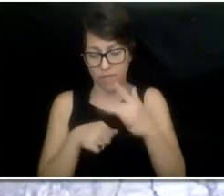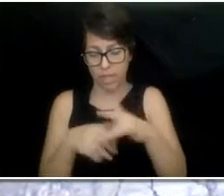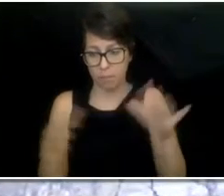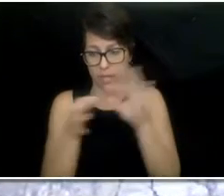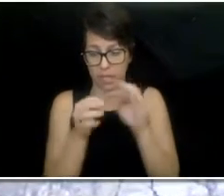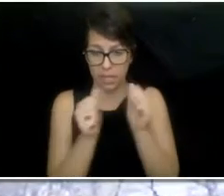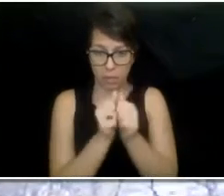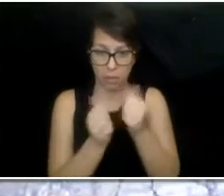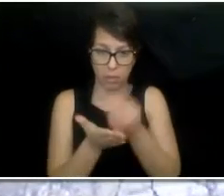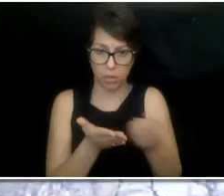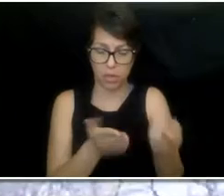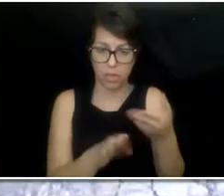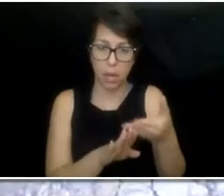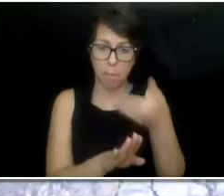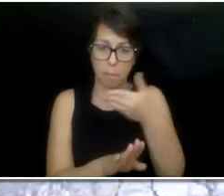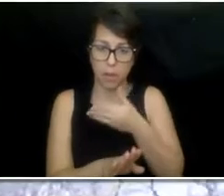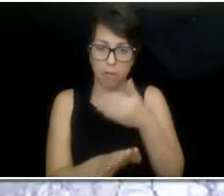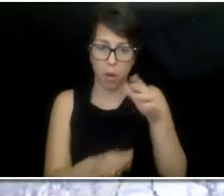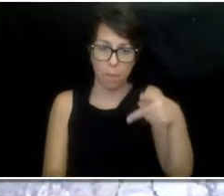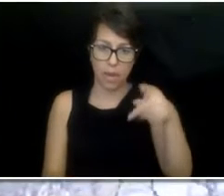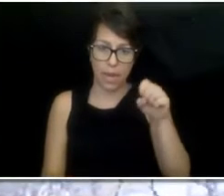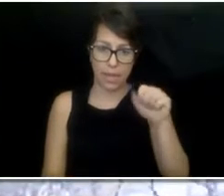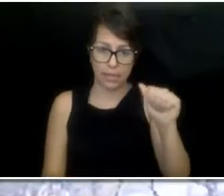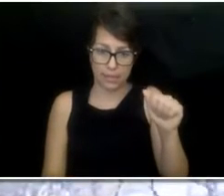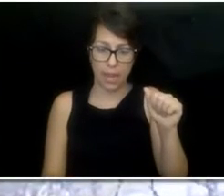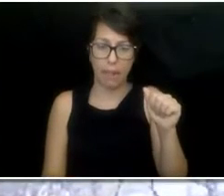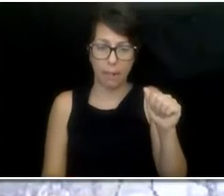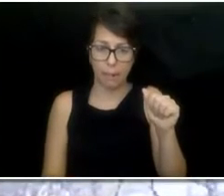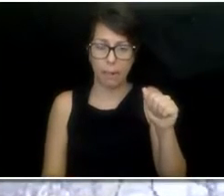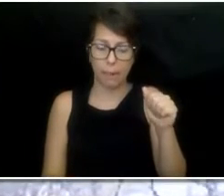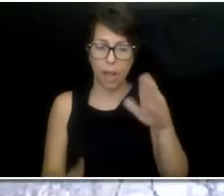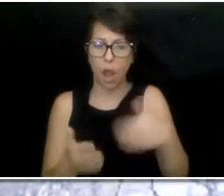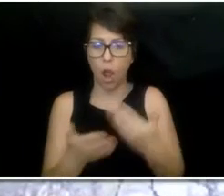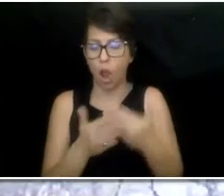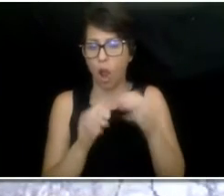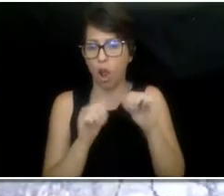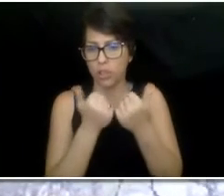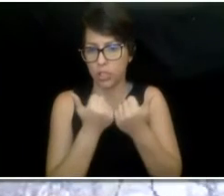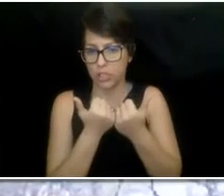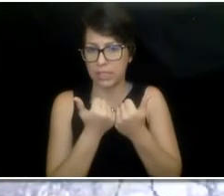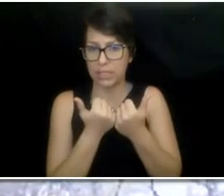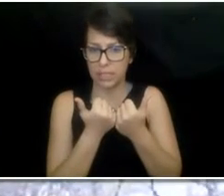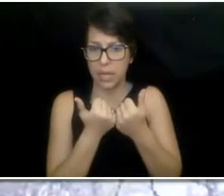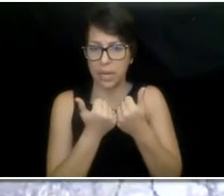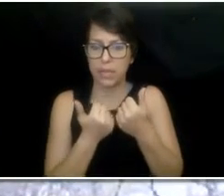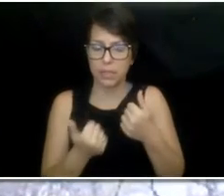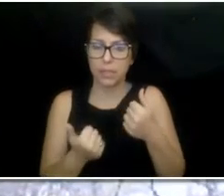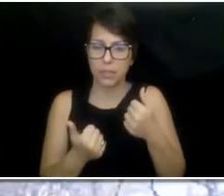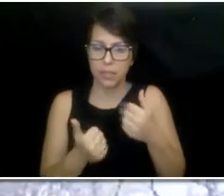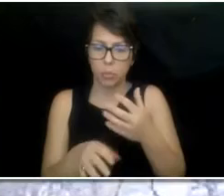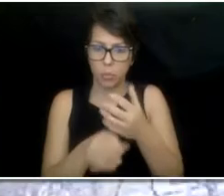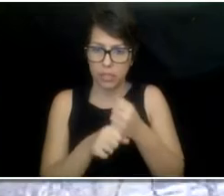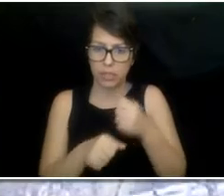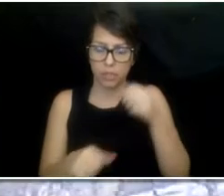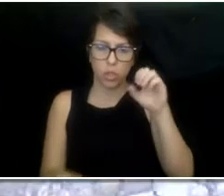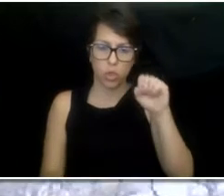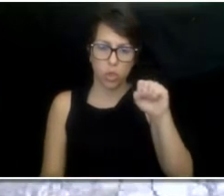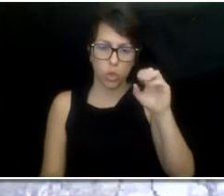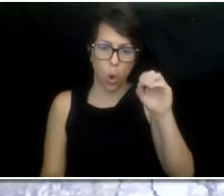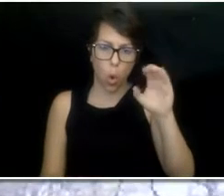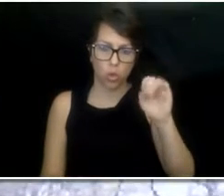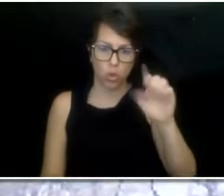toolkit has has been sent out to council members as well and and and we will reshare the toolkit again